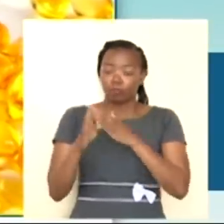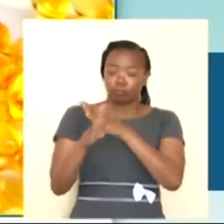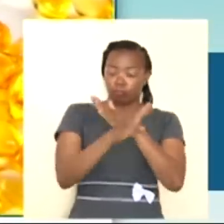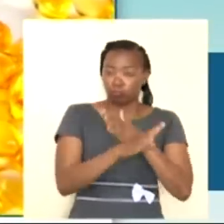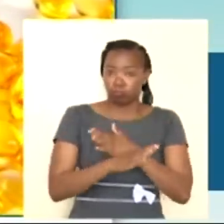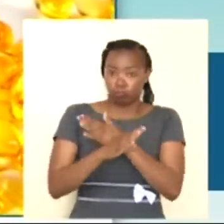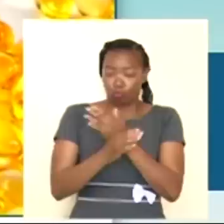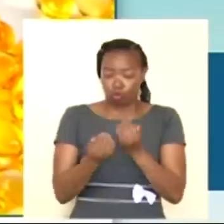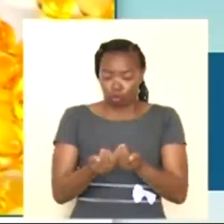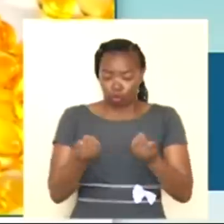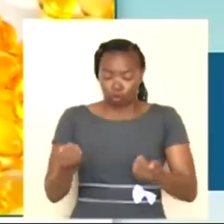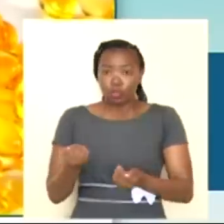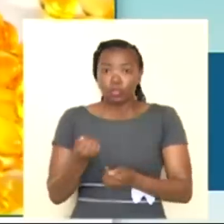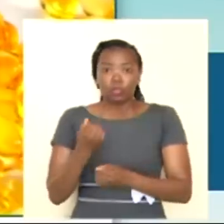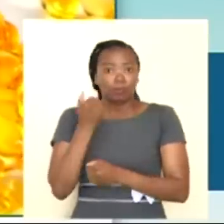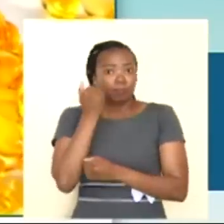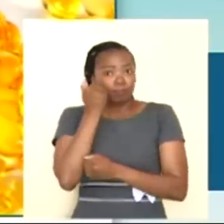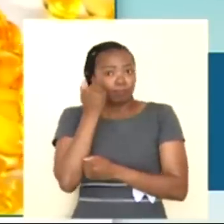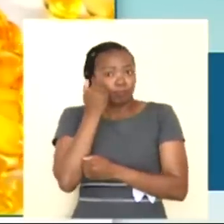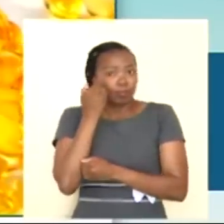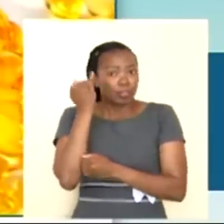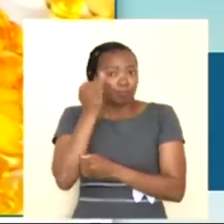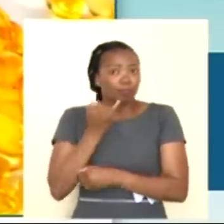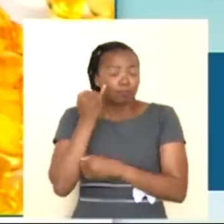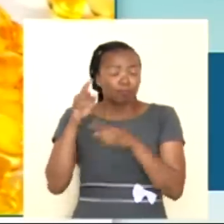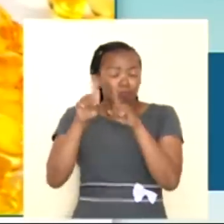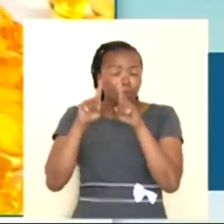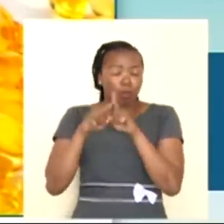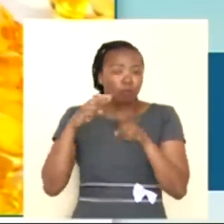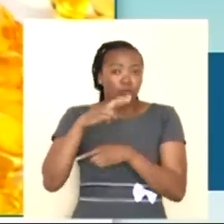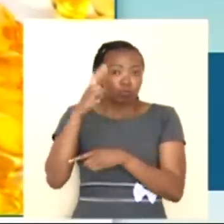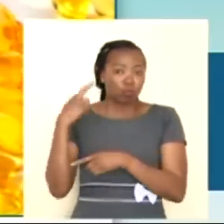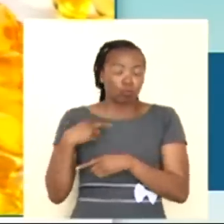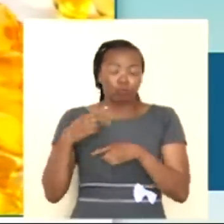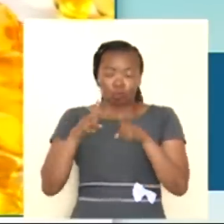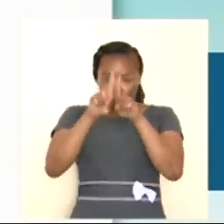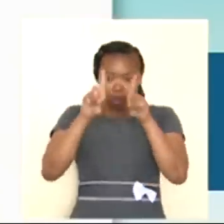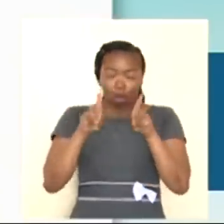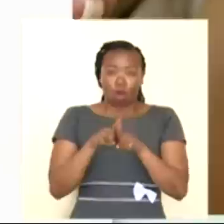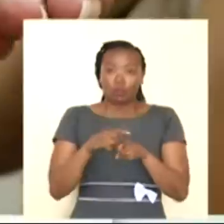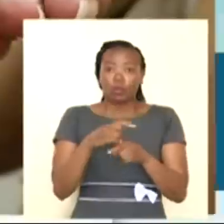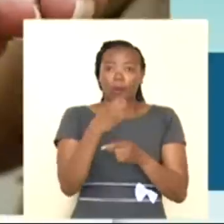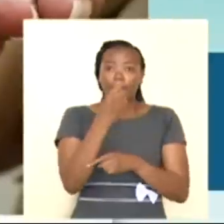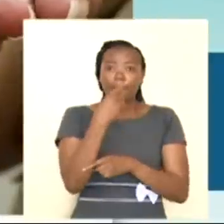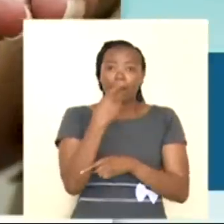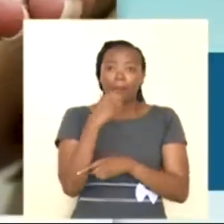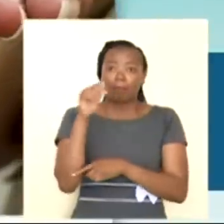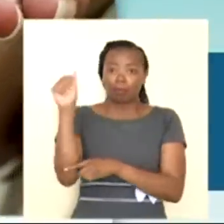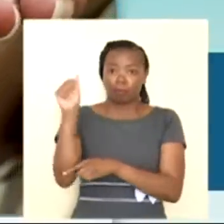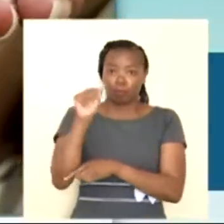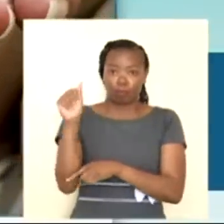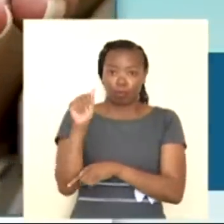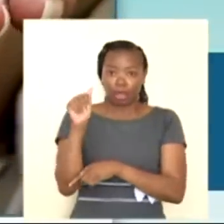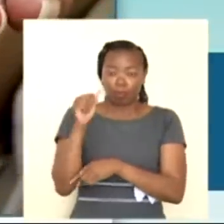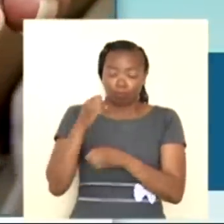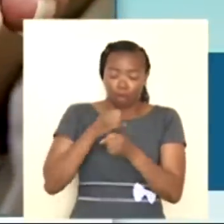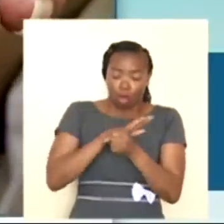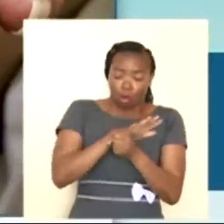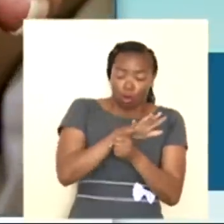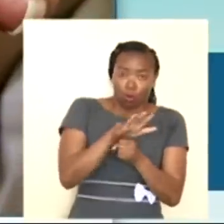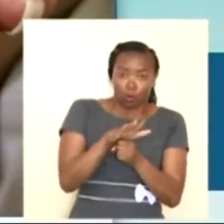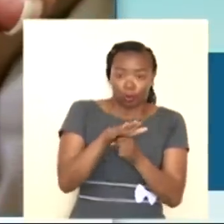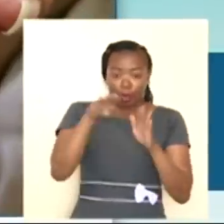measles and rubella disease. Vitamin A supplement will also be given. The vaccination shall be administered in